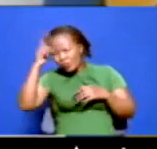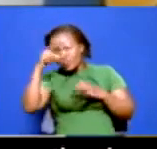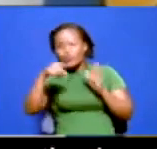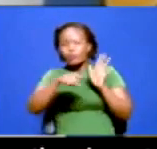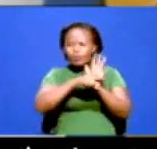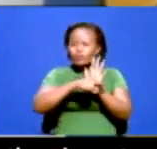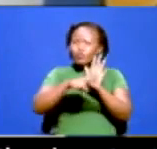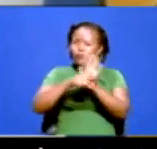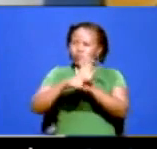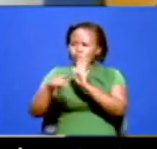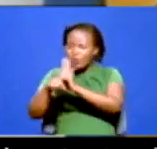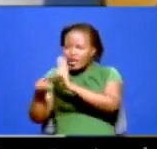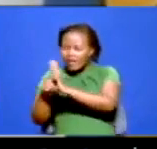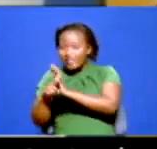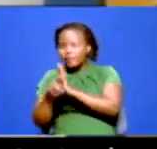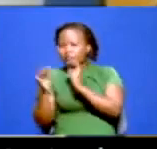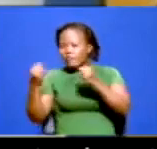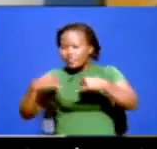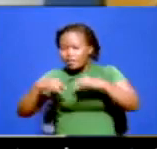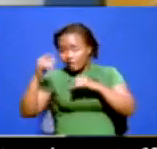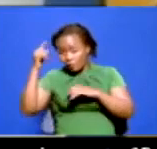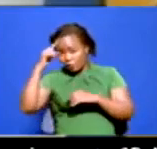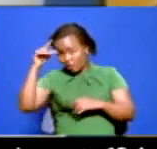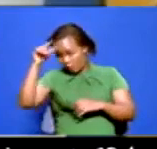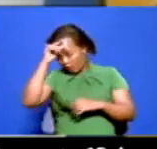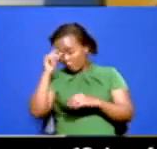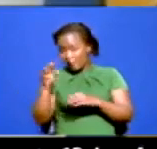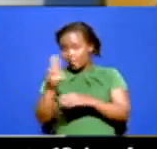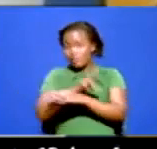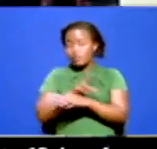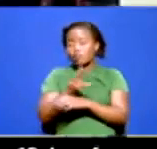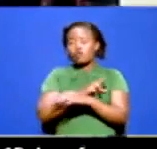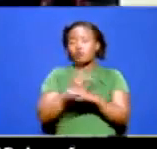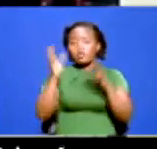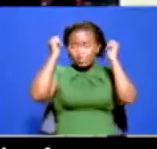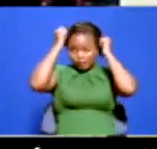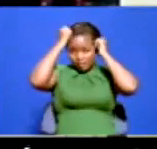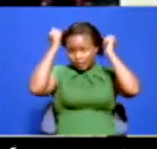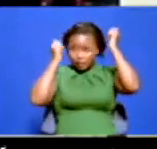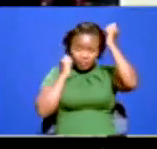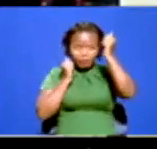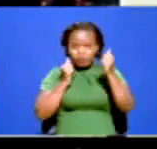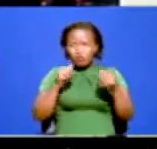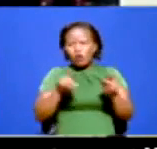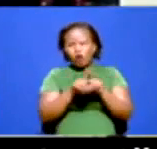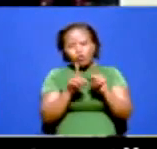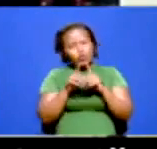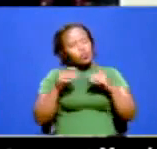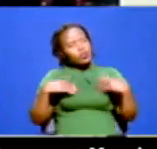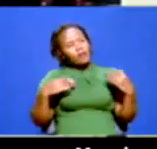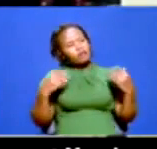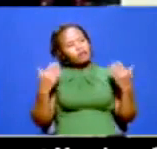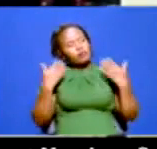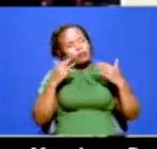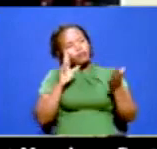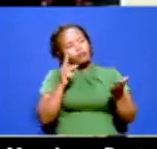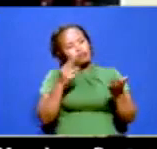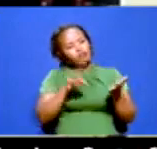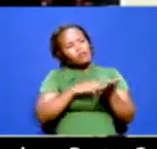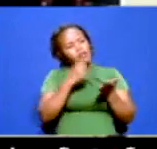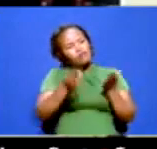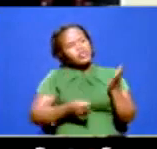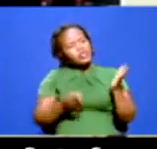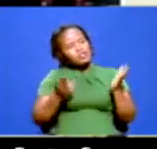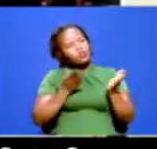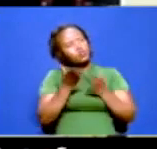this militarization as an excuse for the military not to deliver. All right. Let's talk about the pride